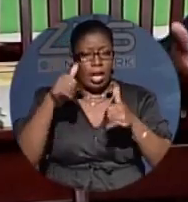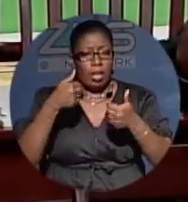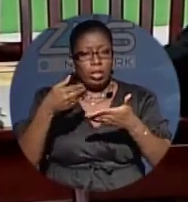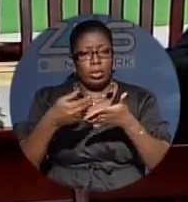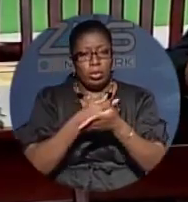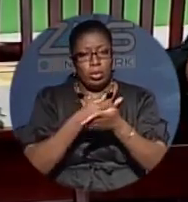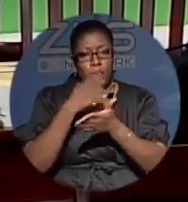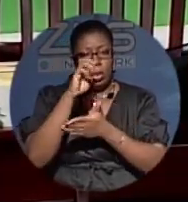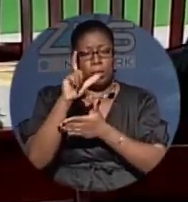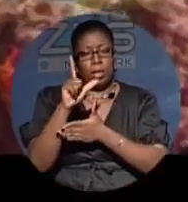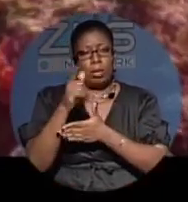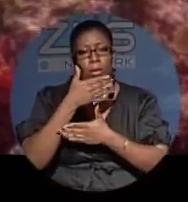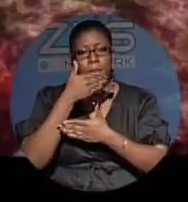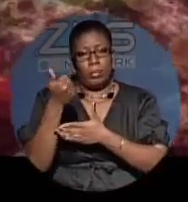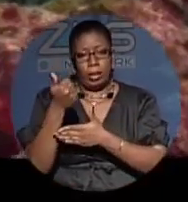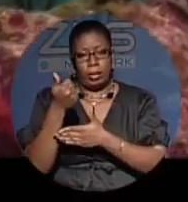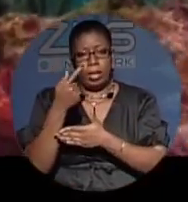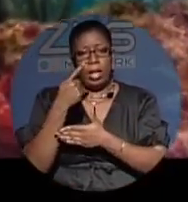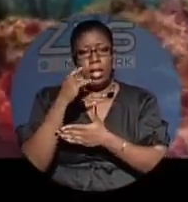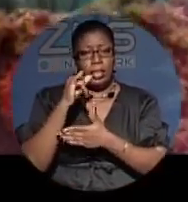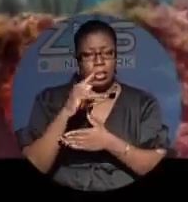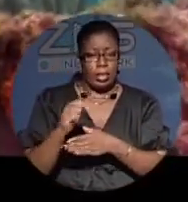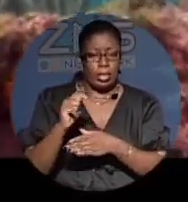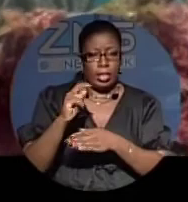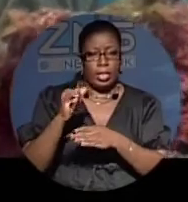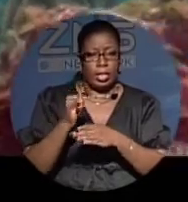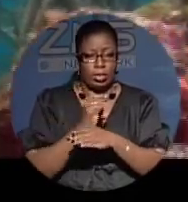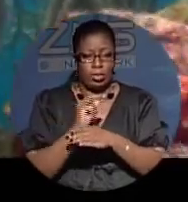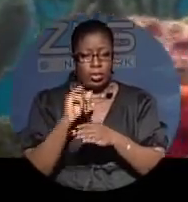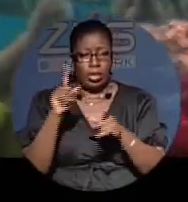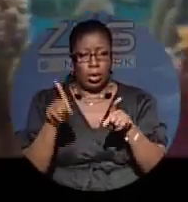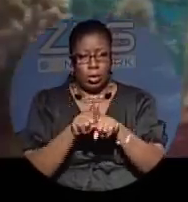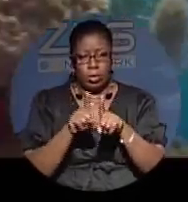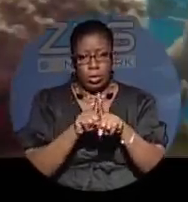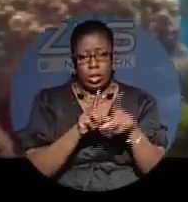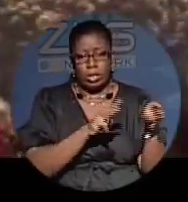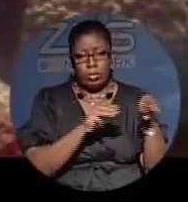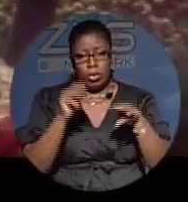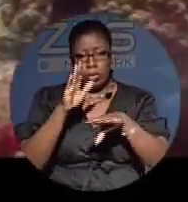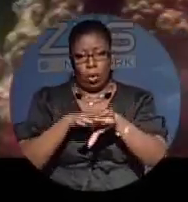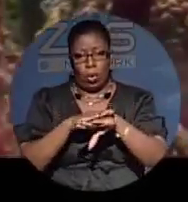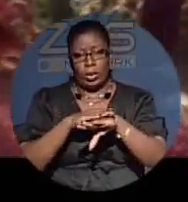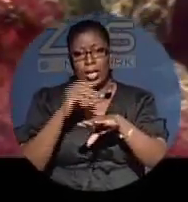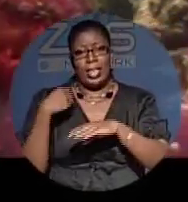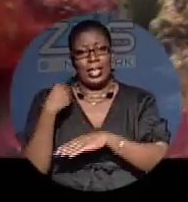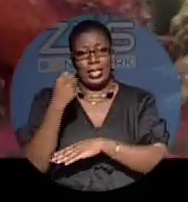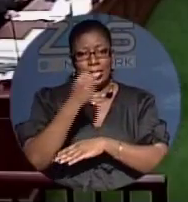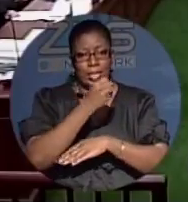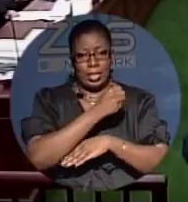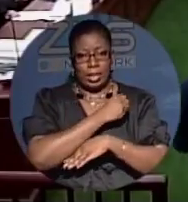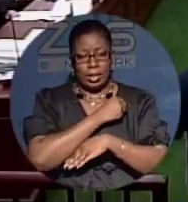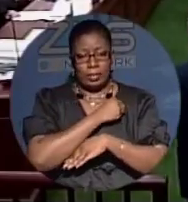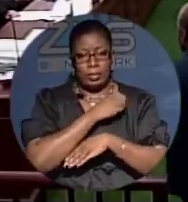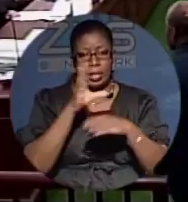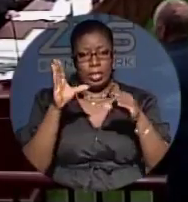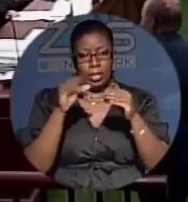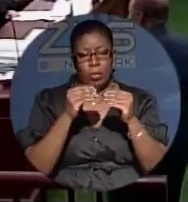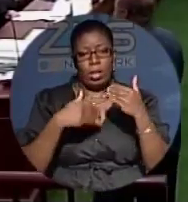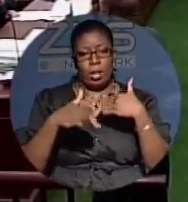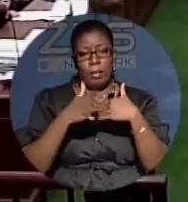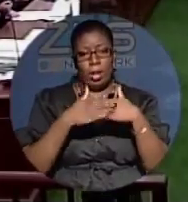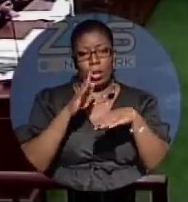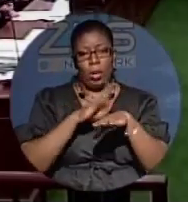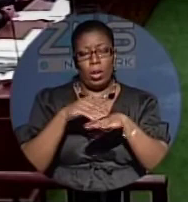#1 industry. The bills passed in the House of Assembly will now move on to the Senate. Proceedings in the House of Assembly have been adjourned until Monday,